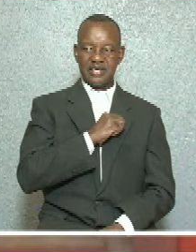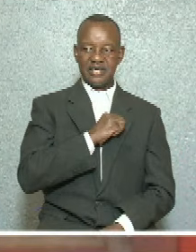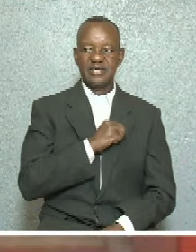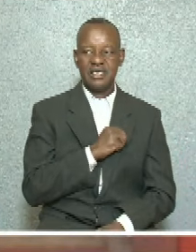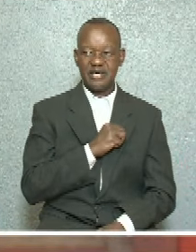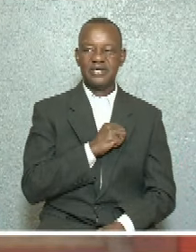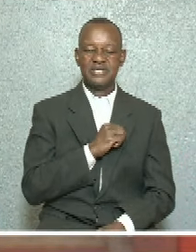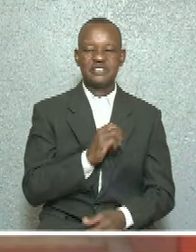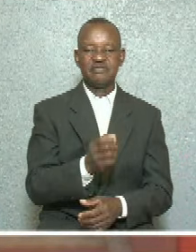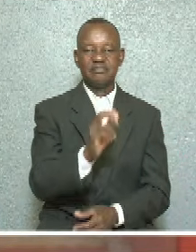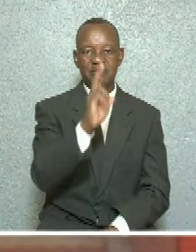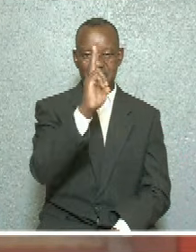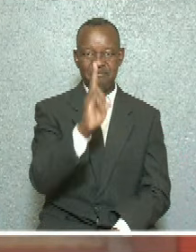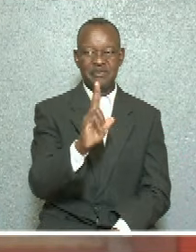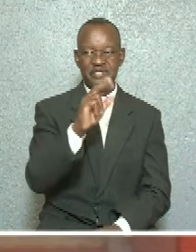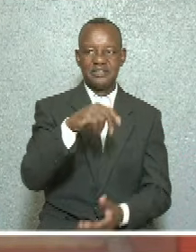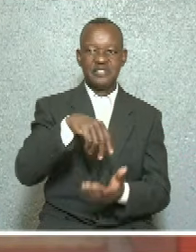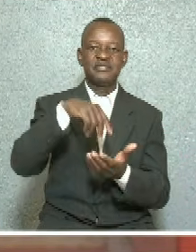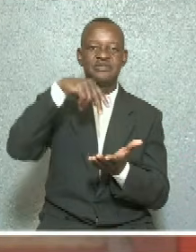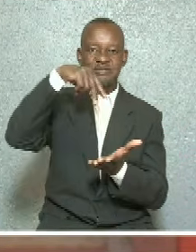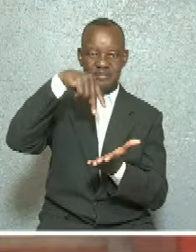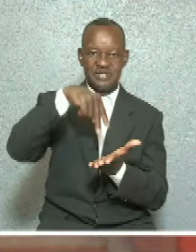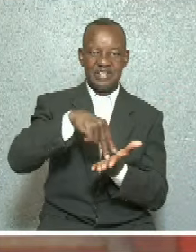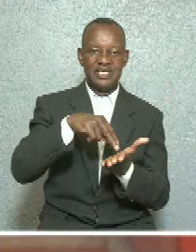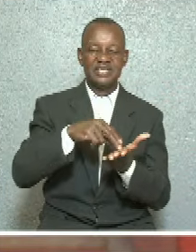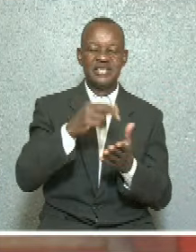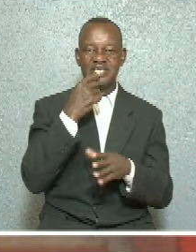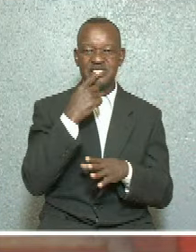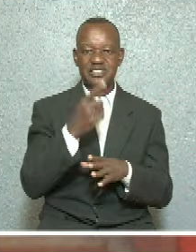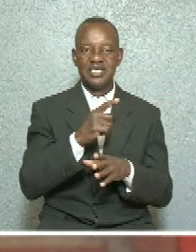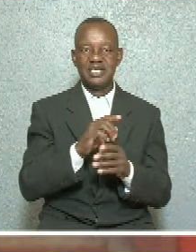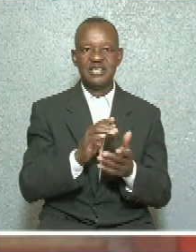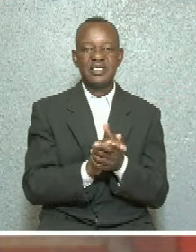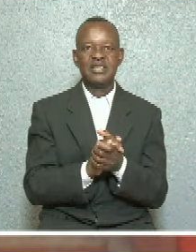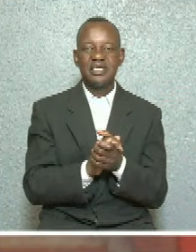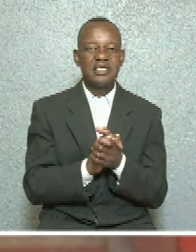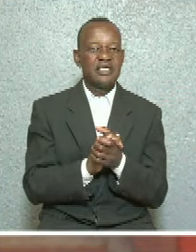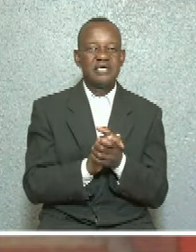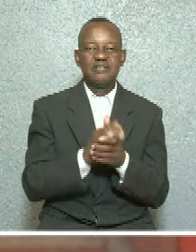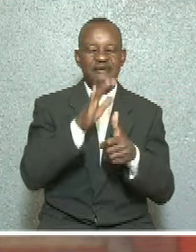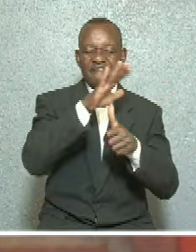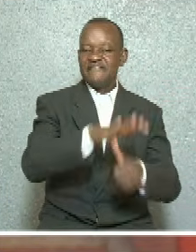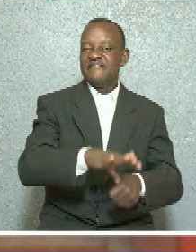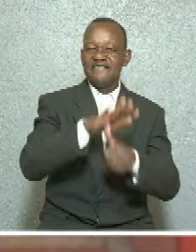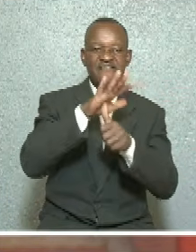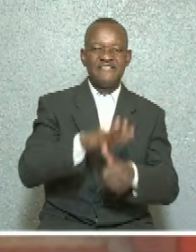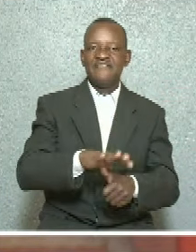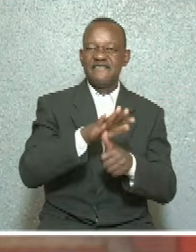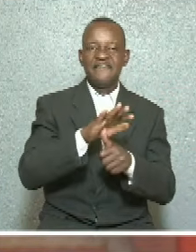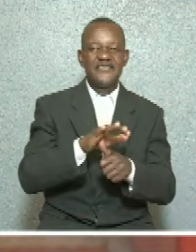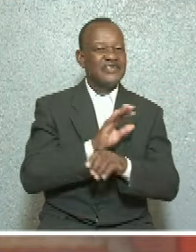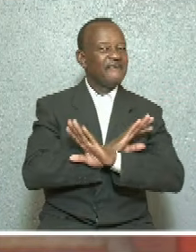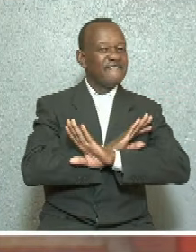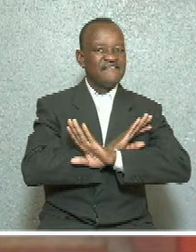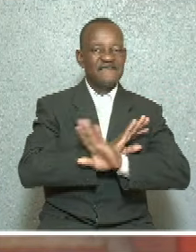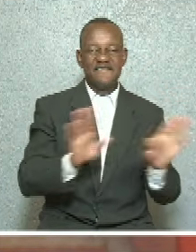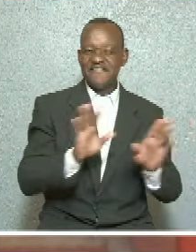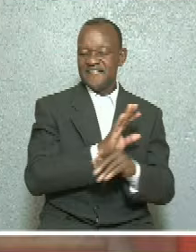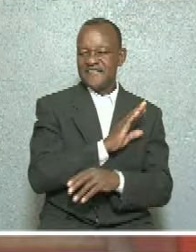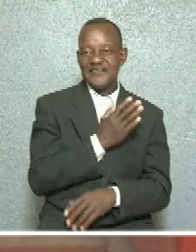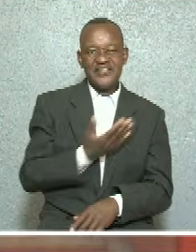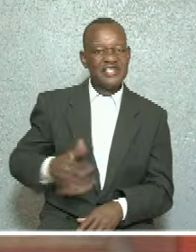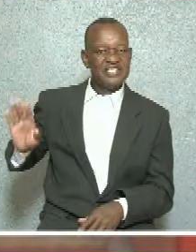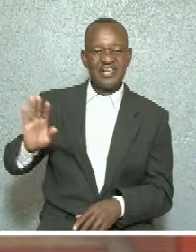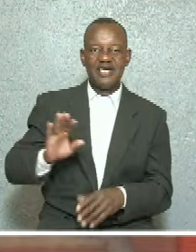and say enough is enough. I'm going to be defiant against colonial rule. I'm going to fight it. Whether I do it